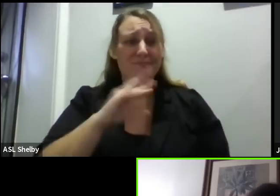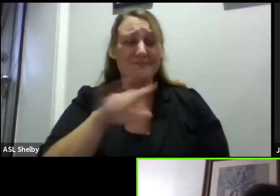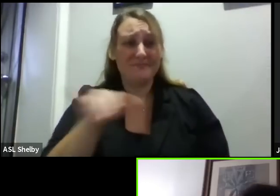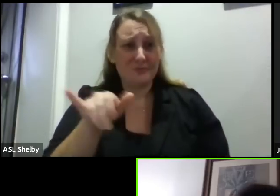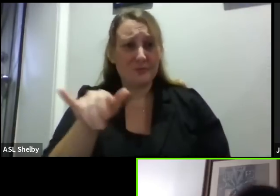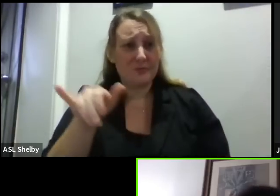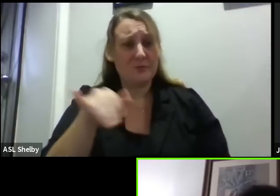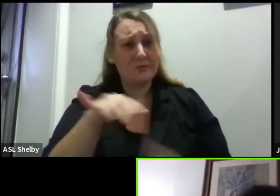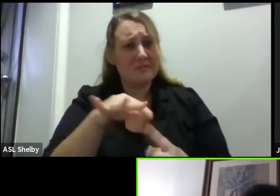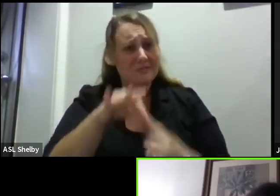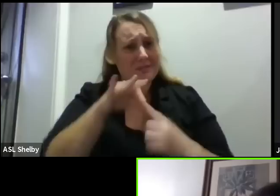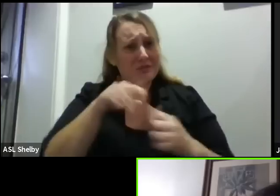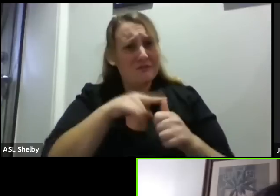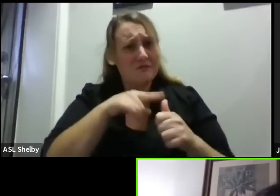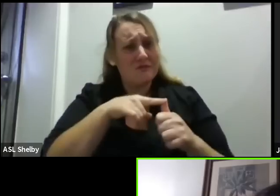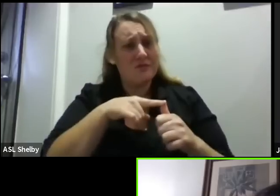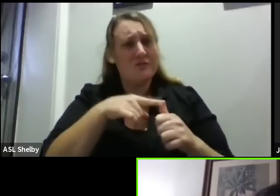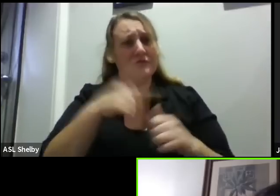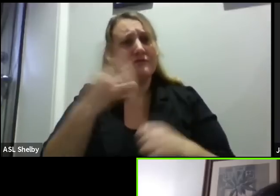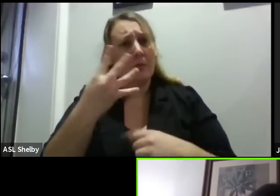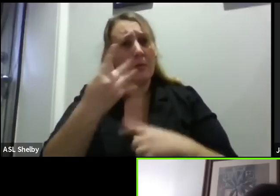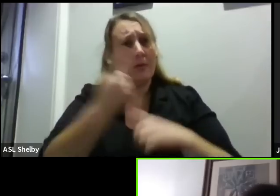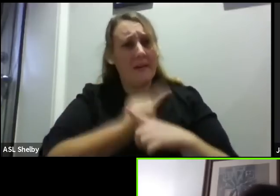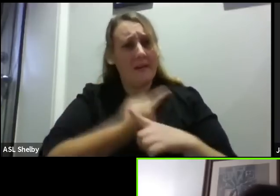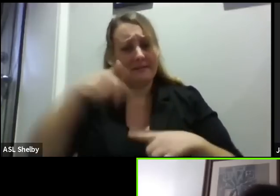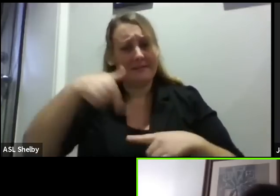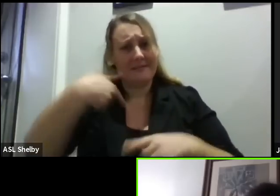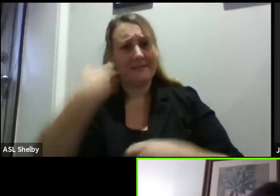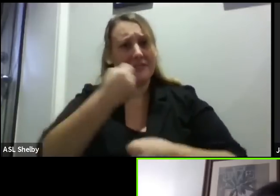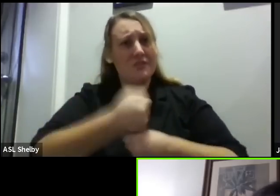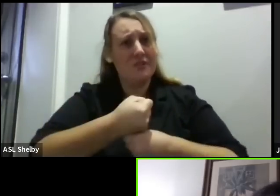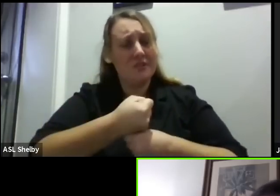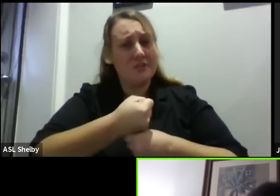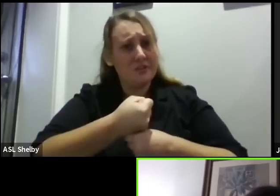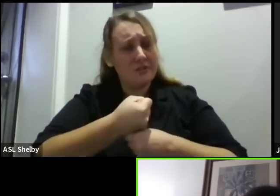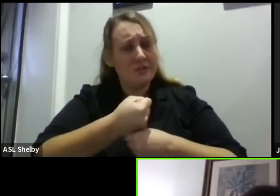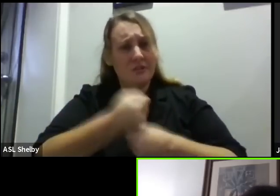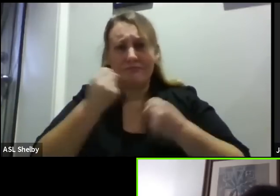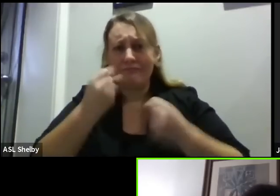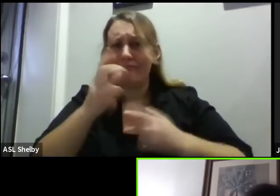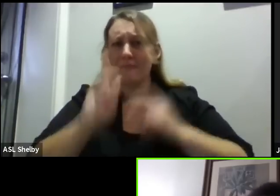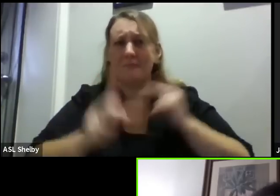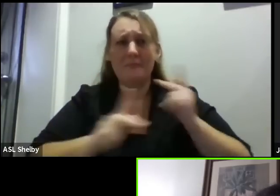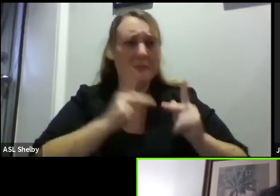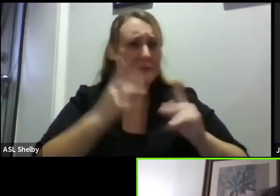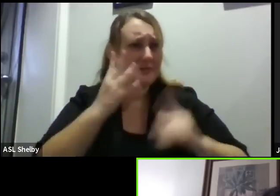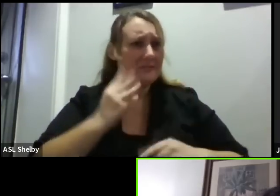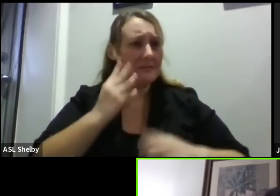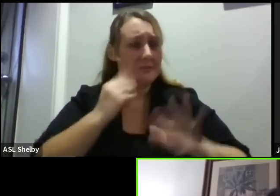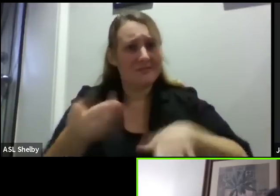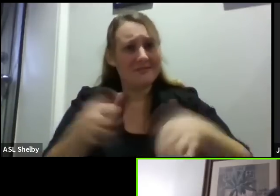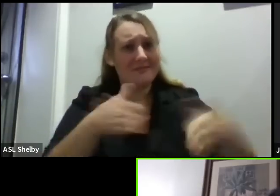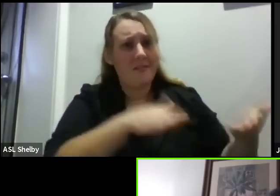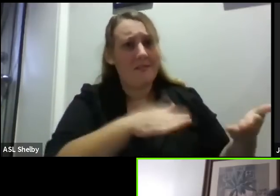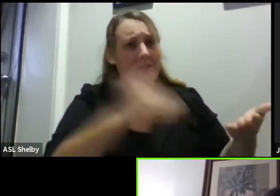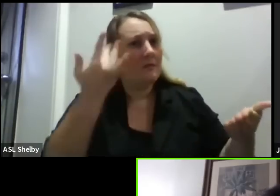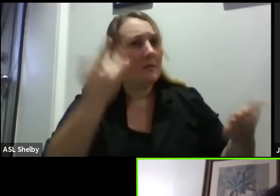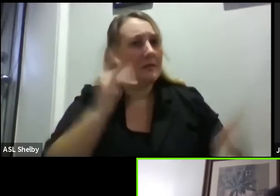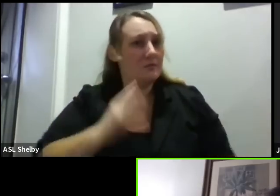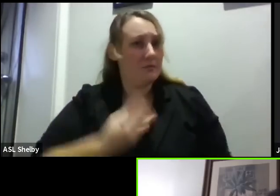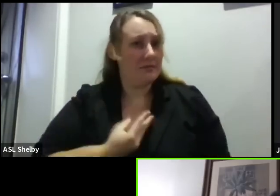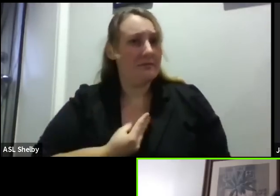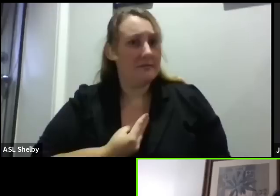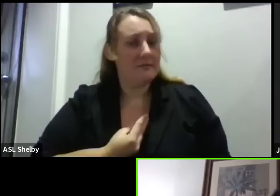it is, 20 people have been victims to transgender killings in New York.